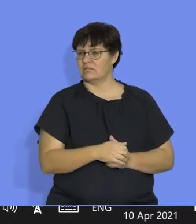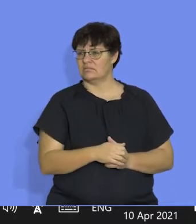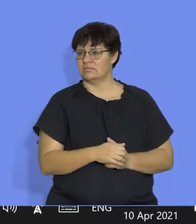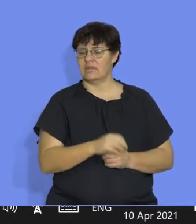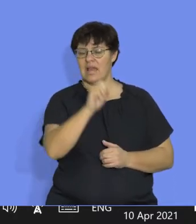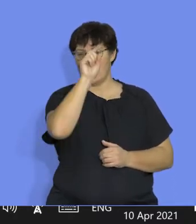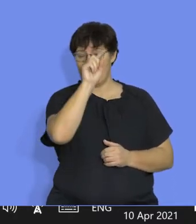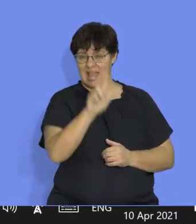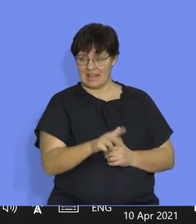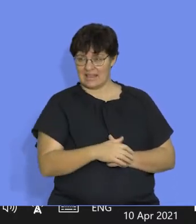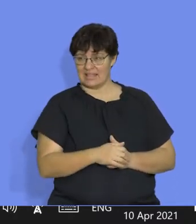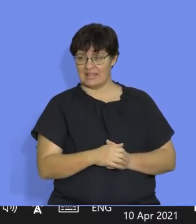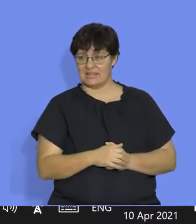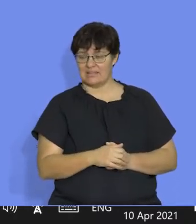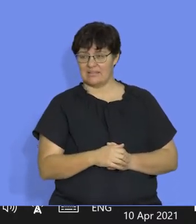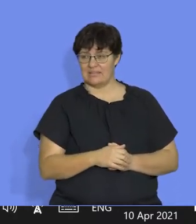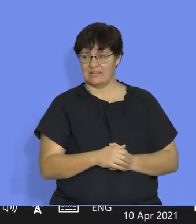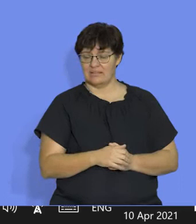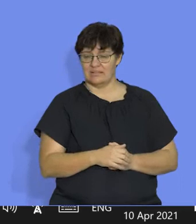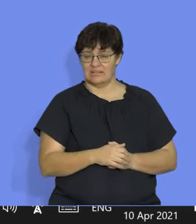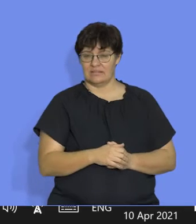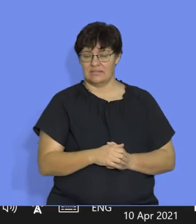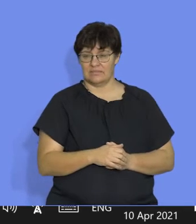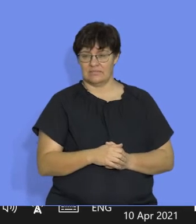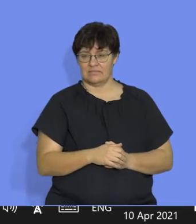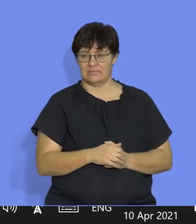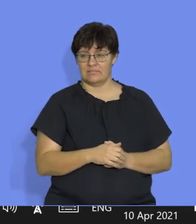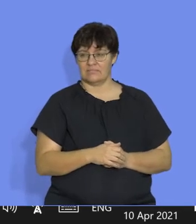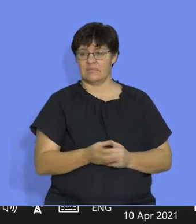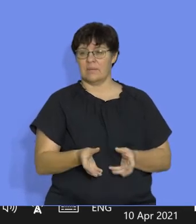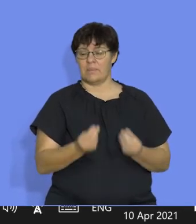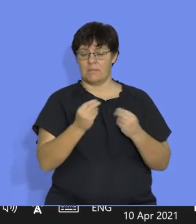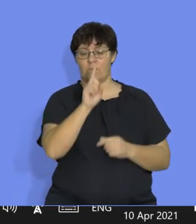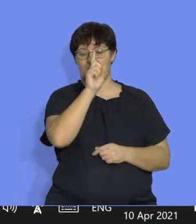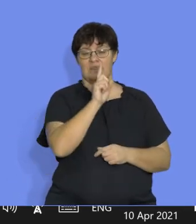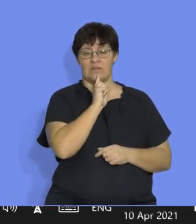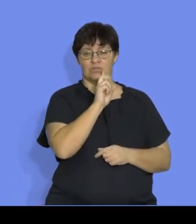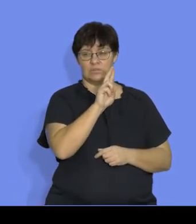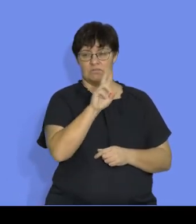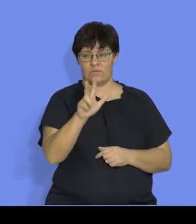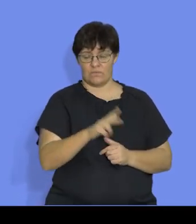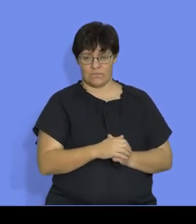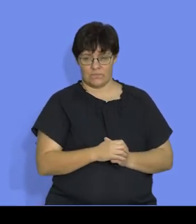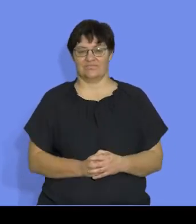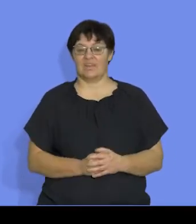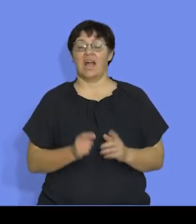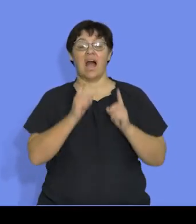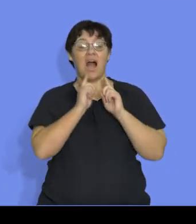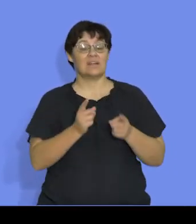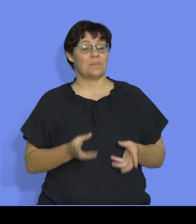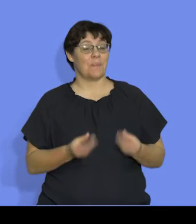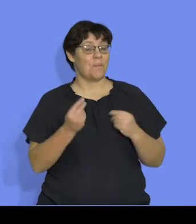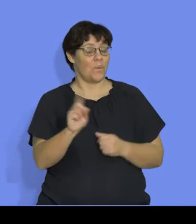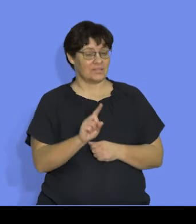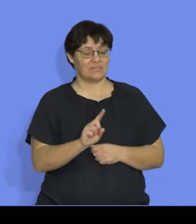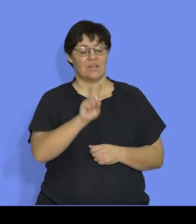everybody. There we go. 1 over 8, which is going to give me 1,024. So my